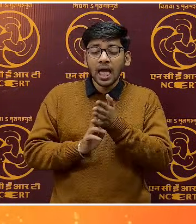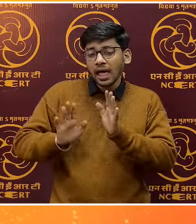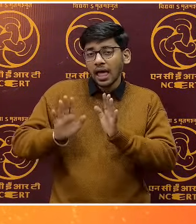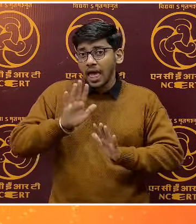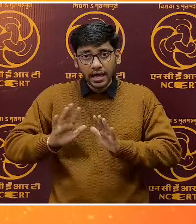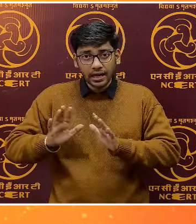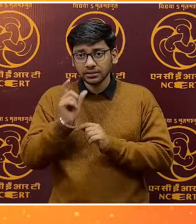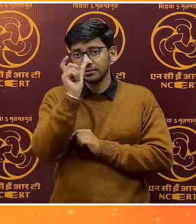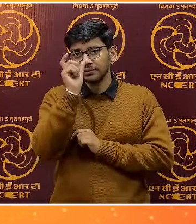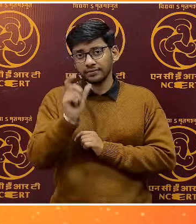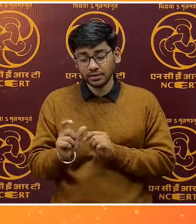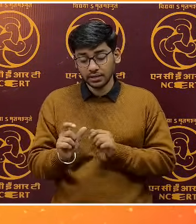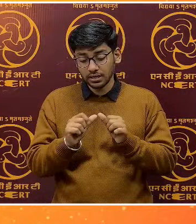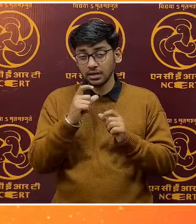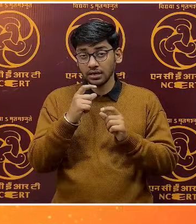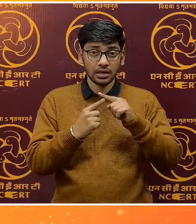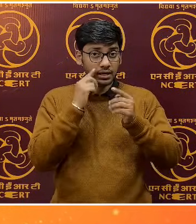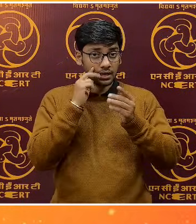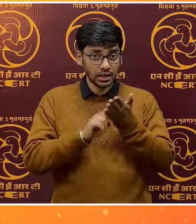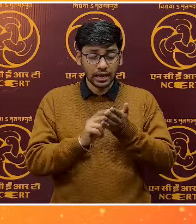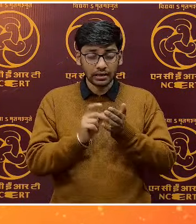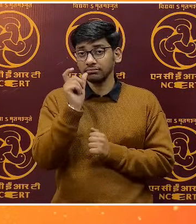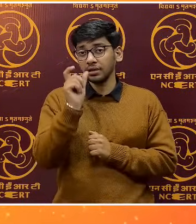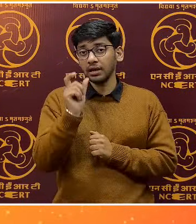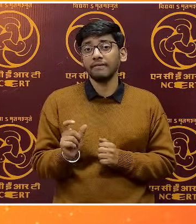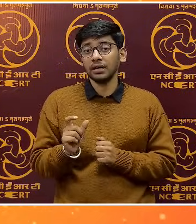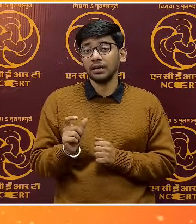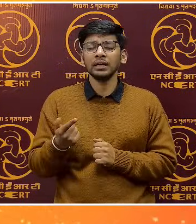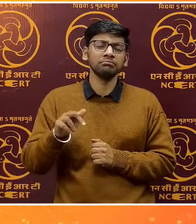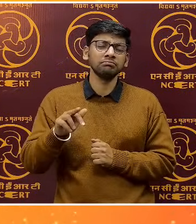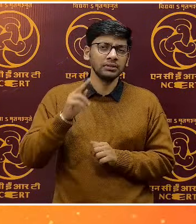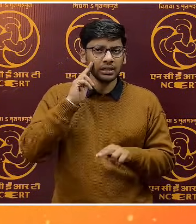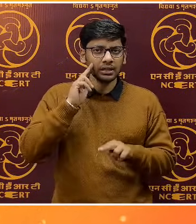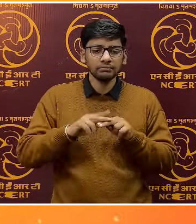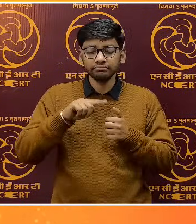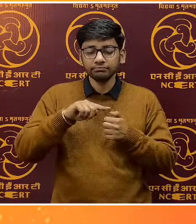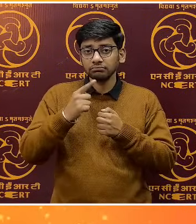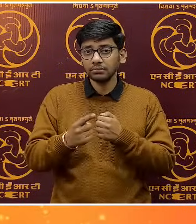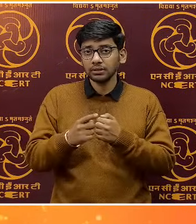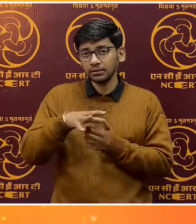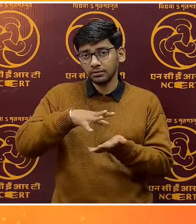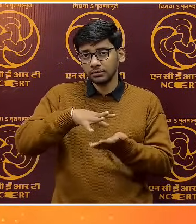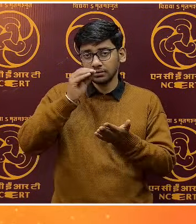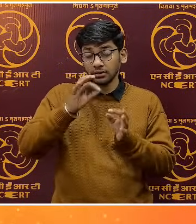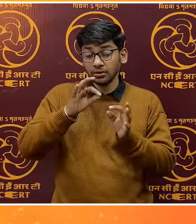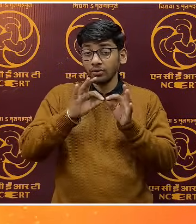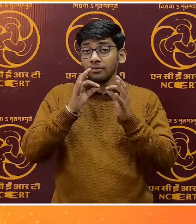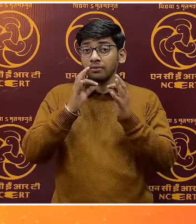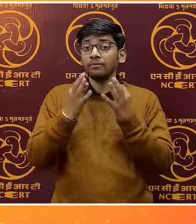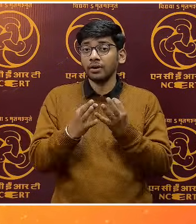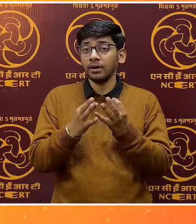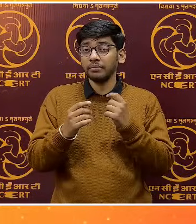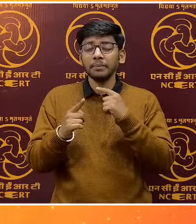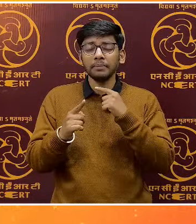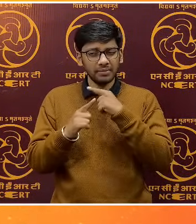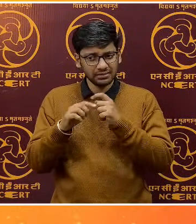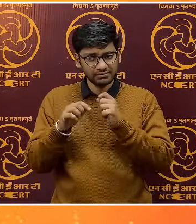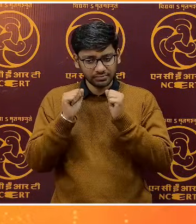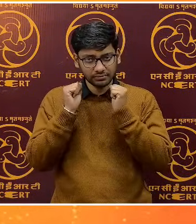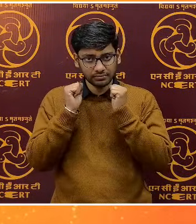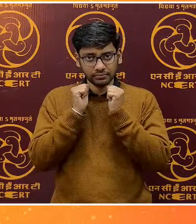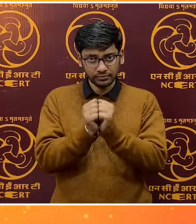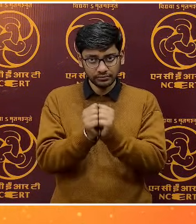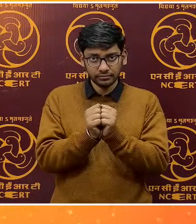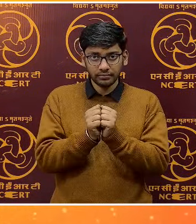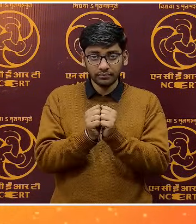All the action word and what action word actually are. Then we learn about family and togetherness.